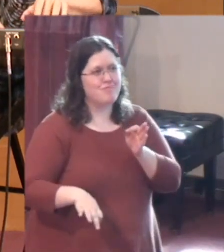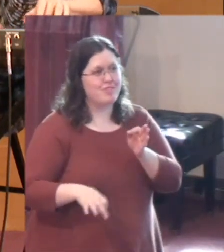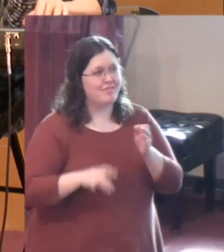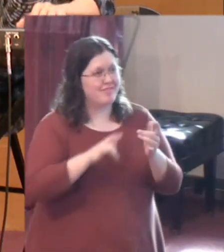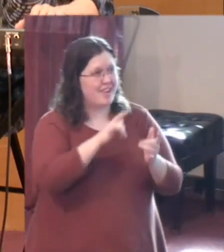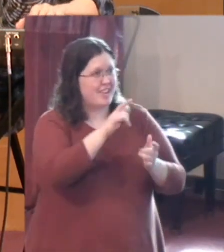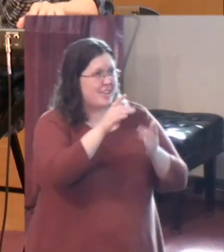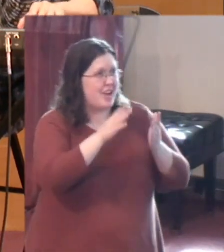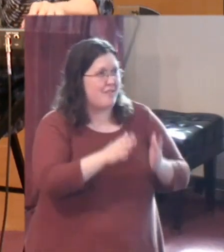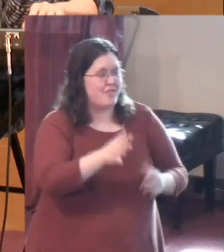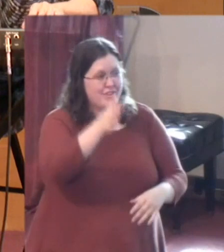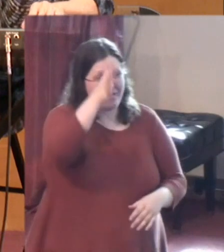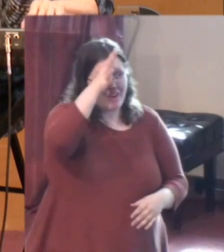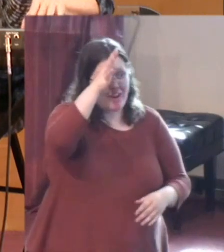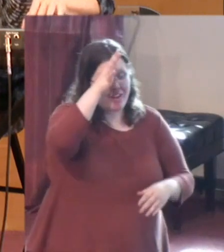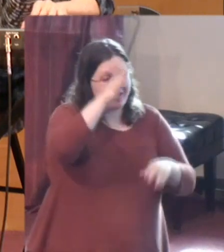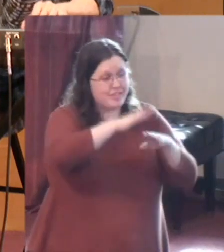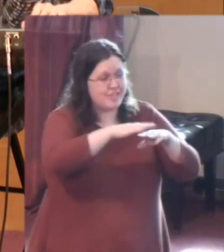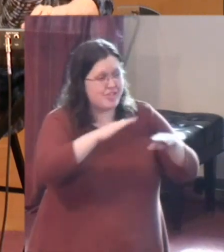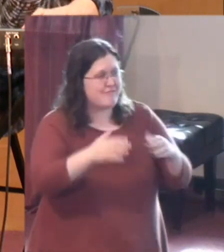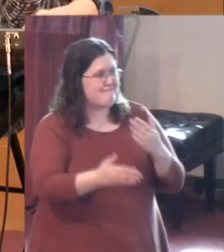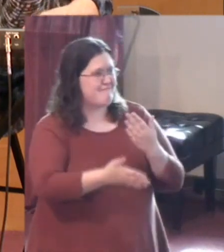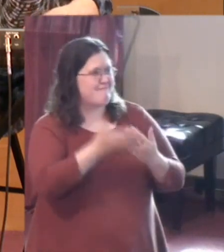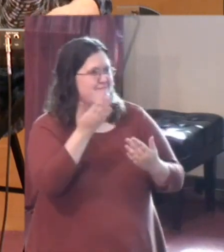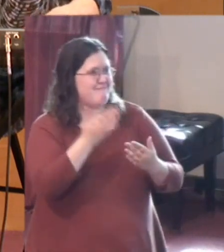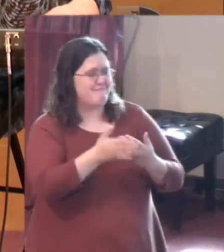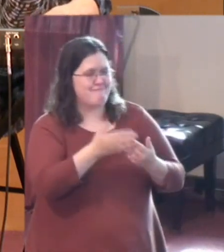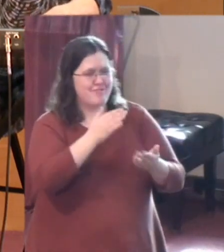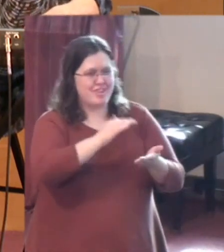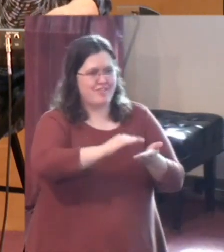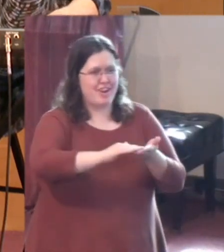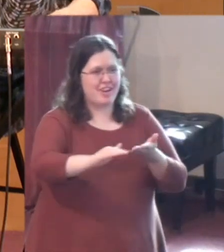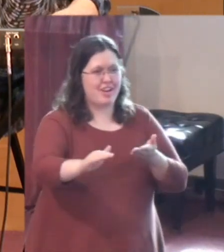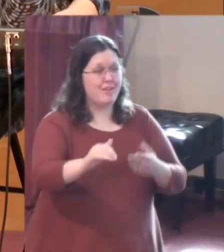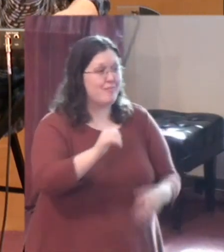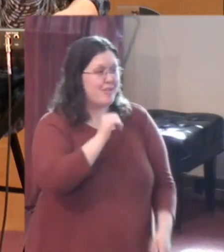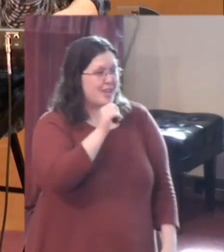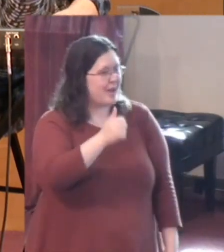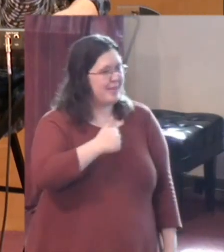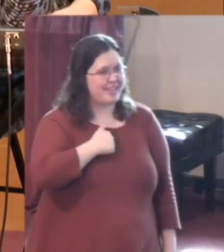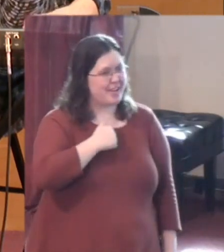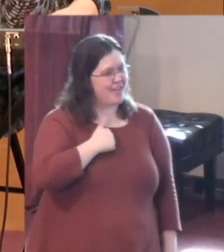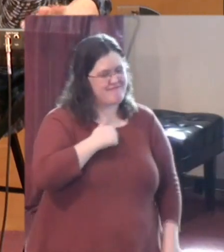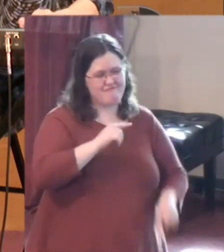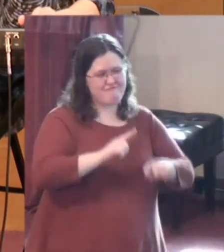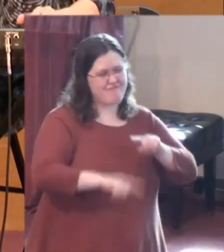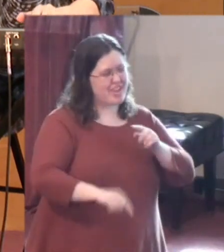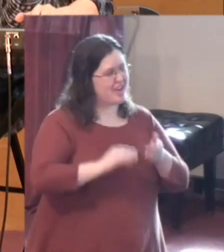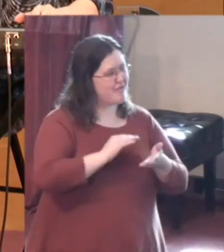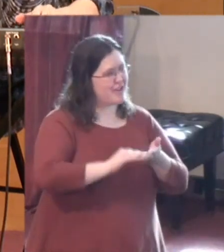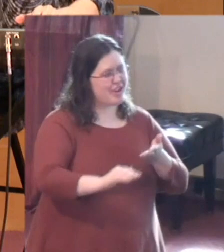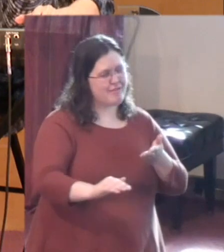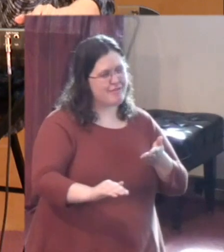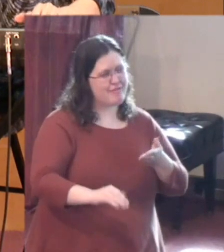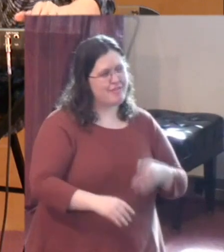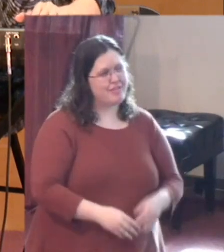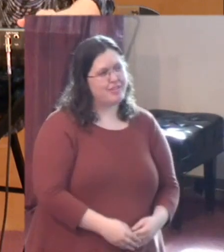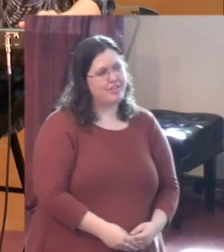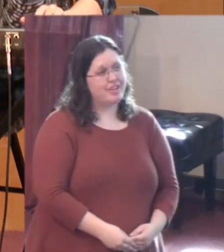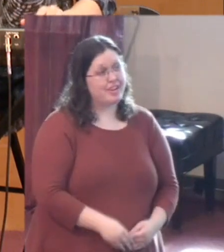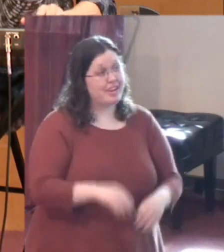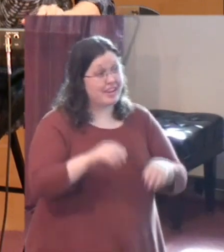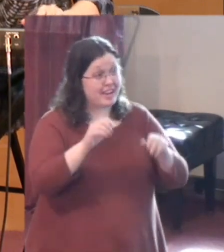Mothers, fathers, children, anybody but myself. Can I learn to